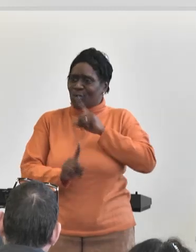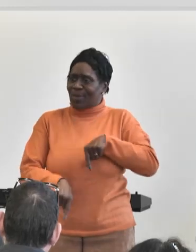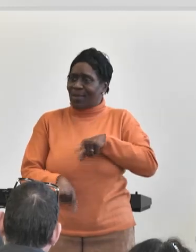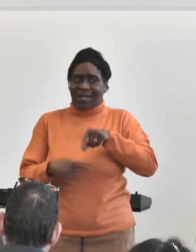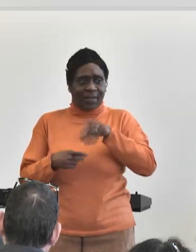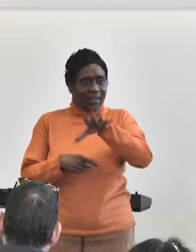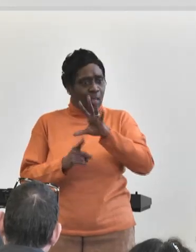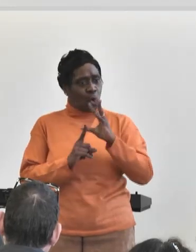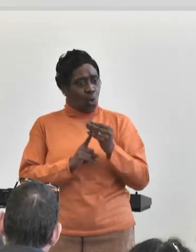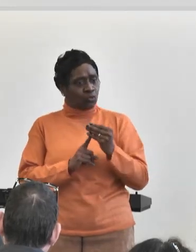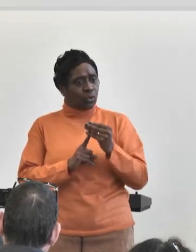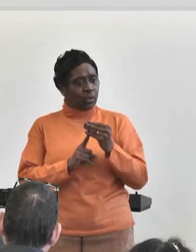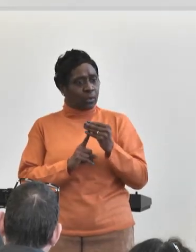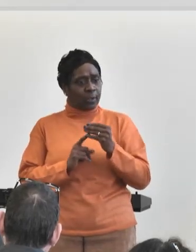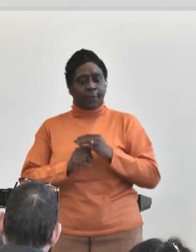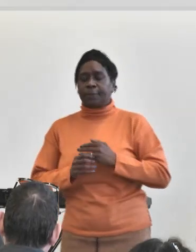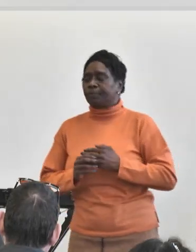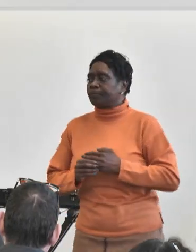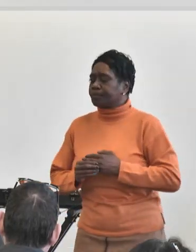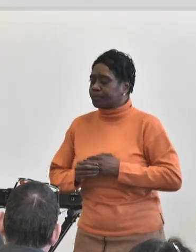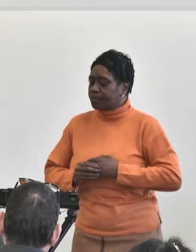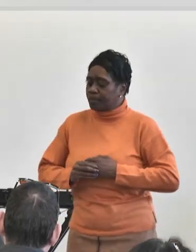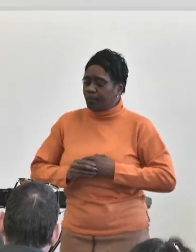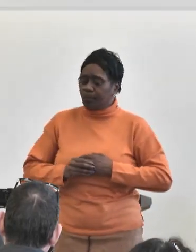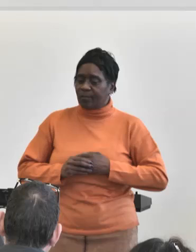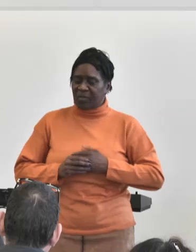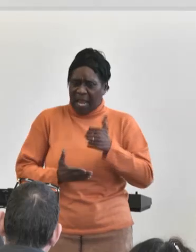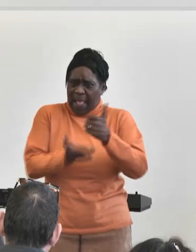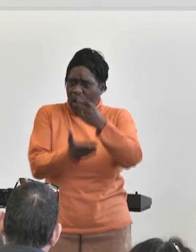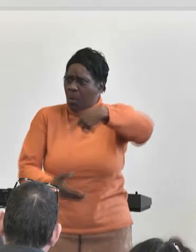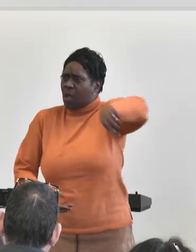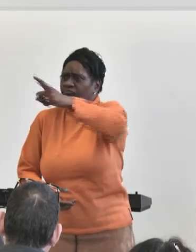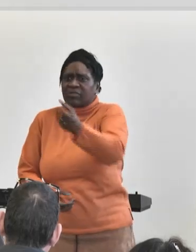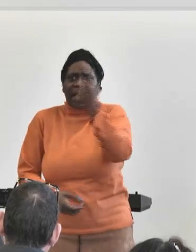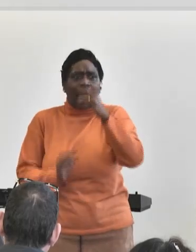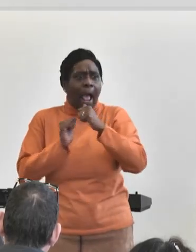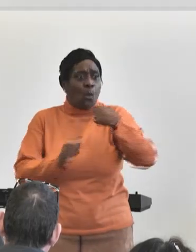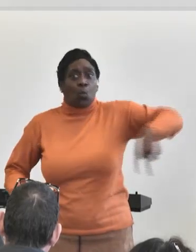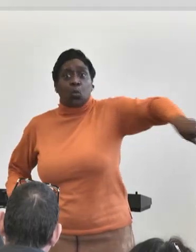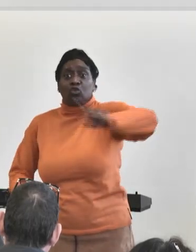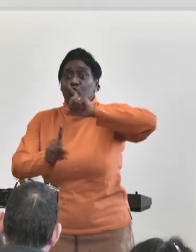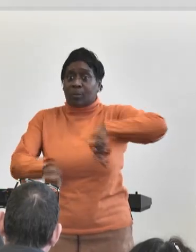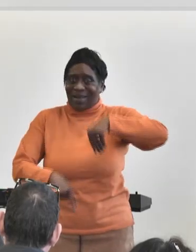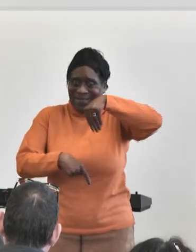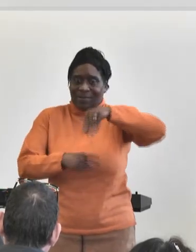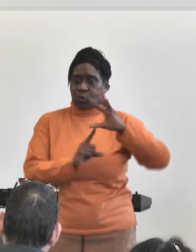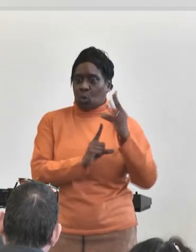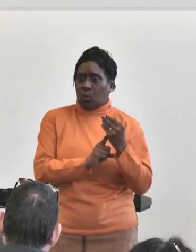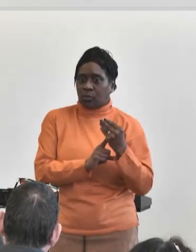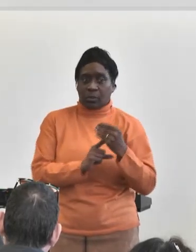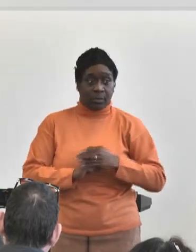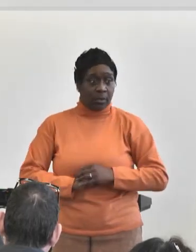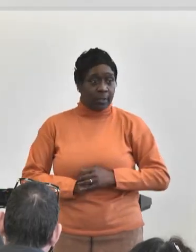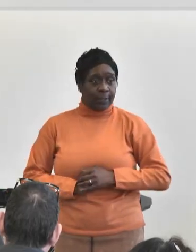their culture. Y aprendimos cómo respondieron los apóstoles en su cultura. And it'll help us to understand how we should respond in our culture. Nos va a ayudar a nosotros responder